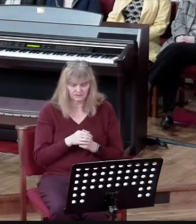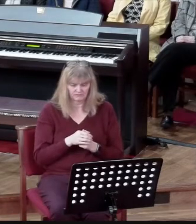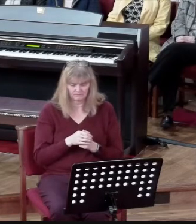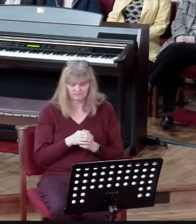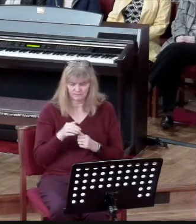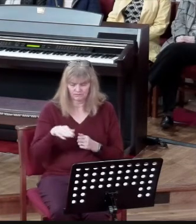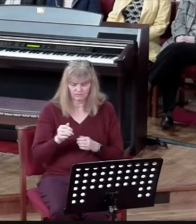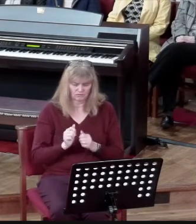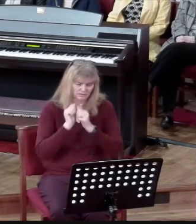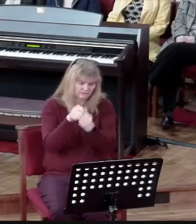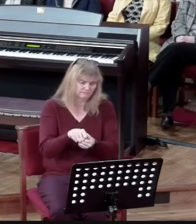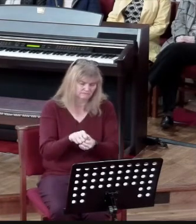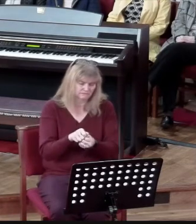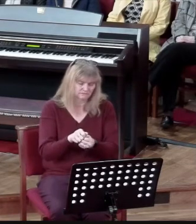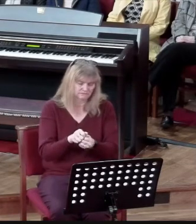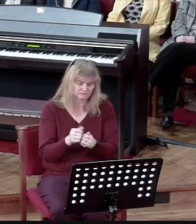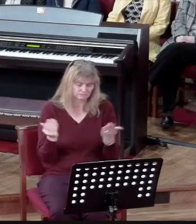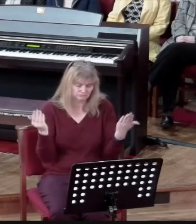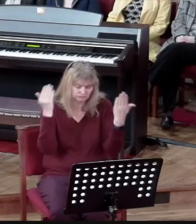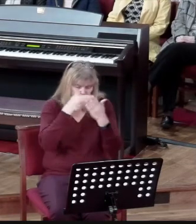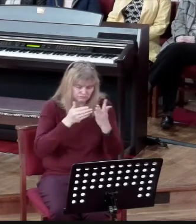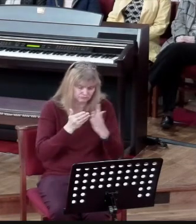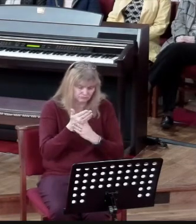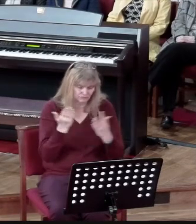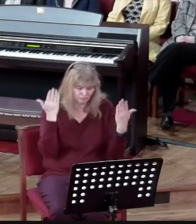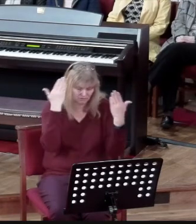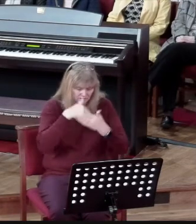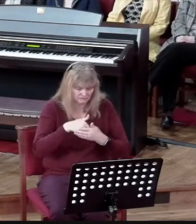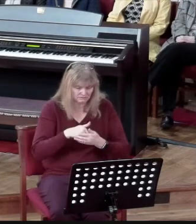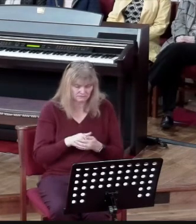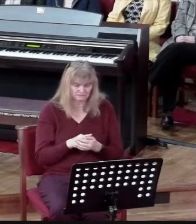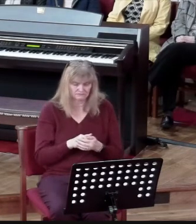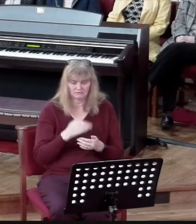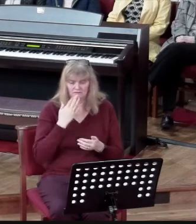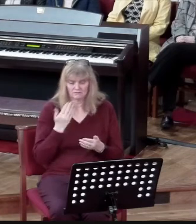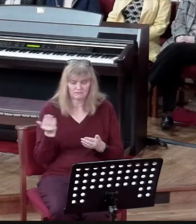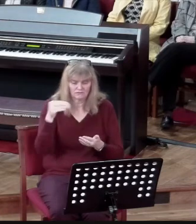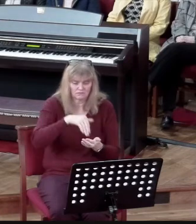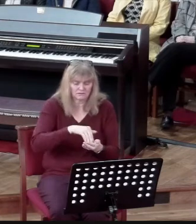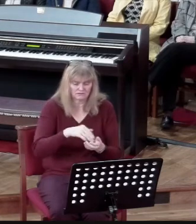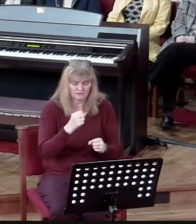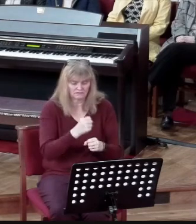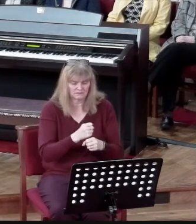night and they'd caught nothing. And they're in Galilee, which according to Mark's gospel,